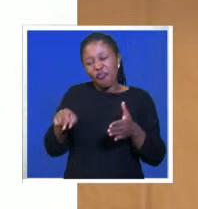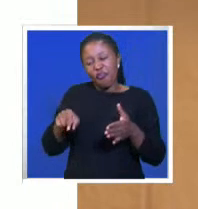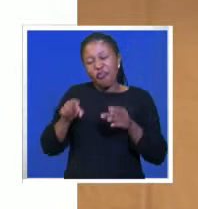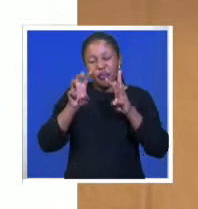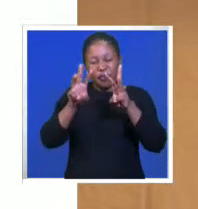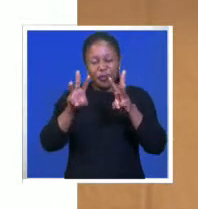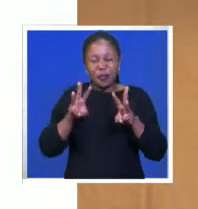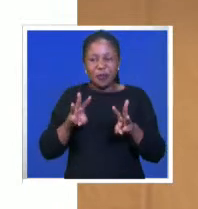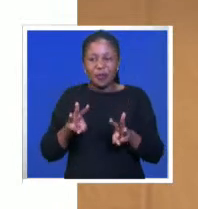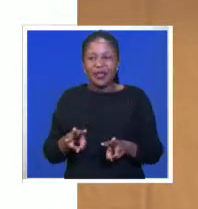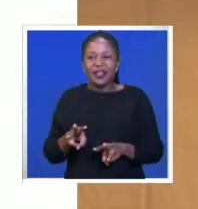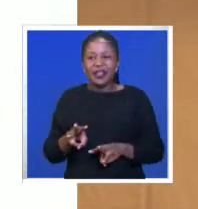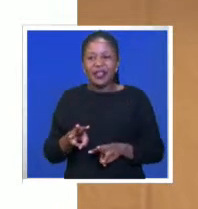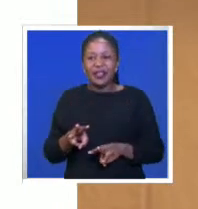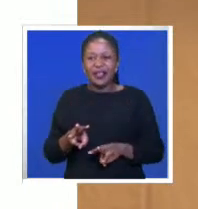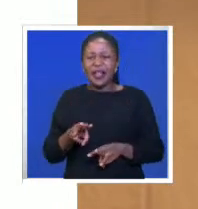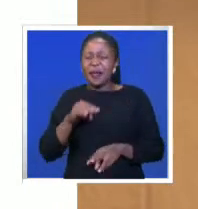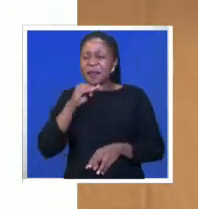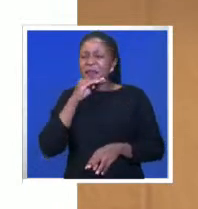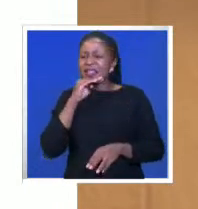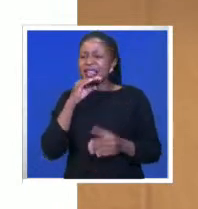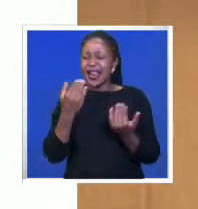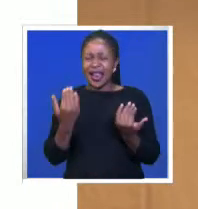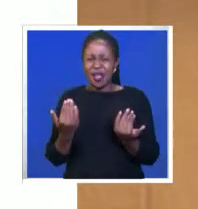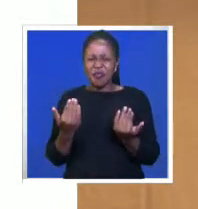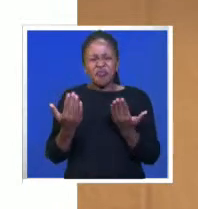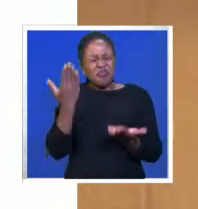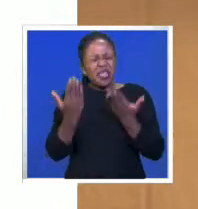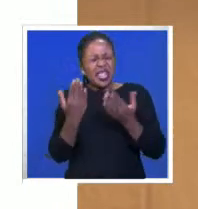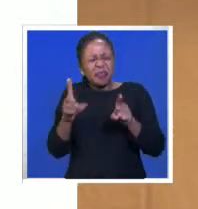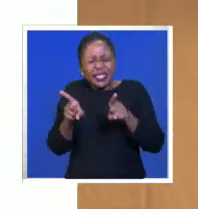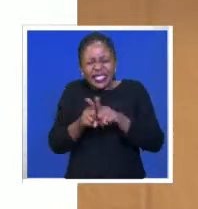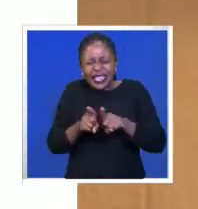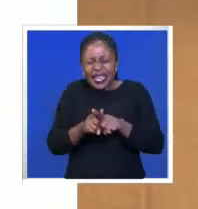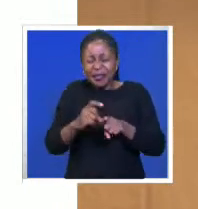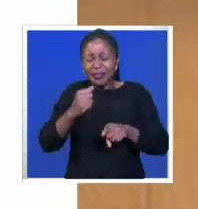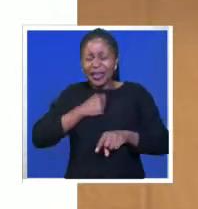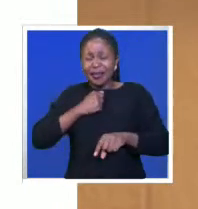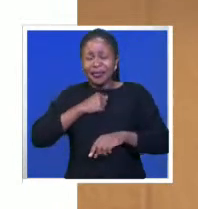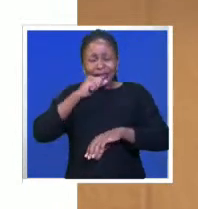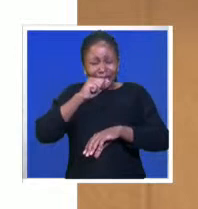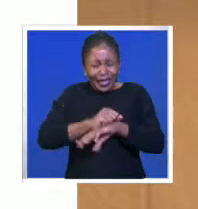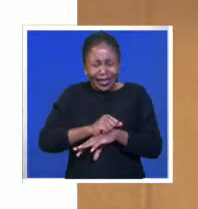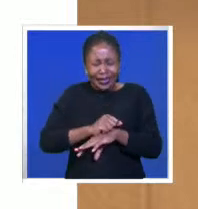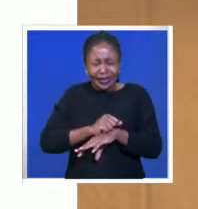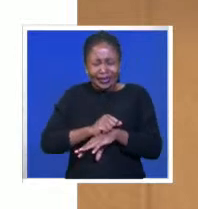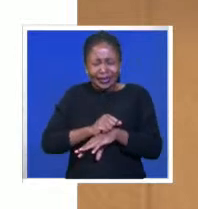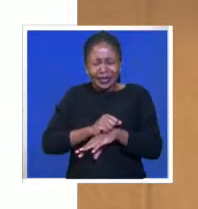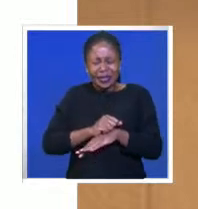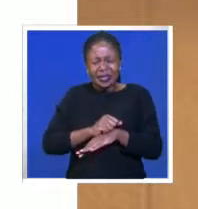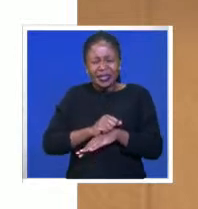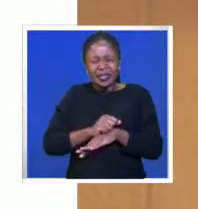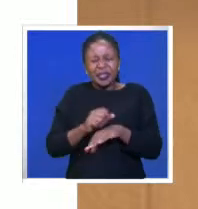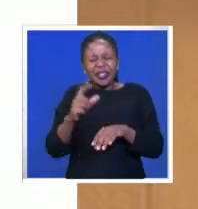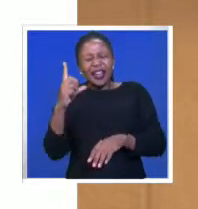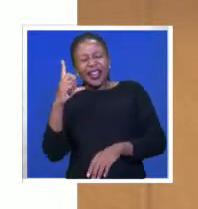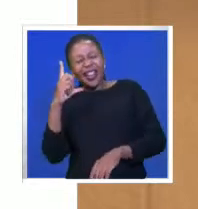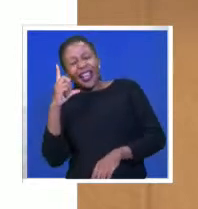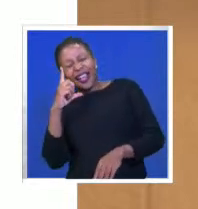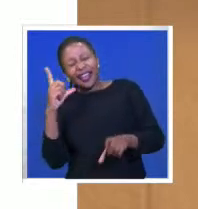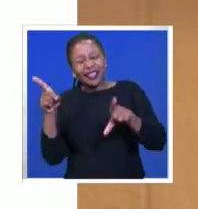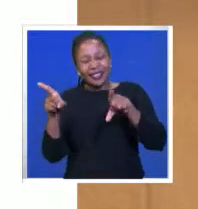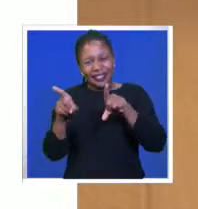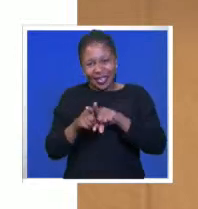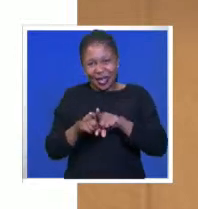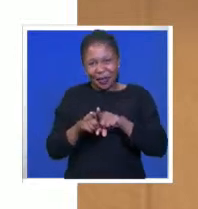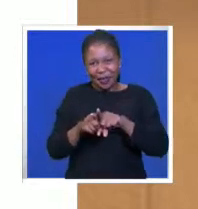an exclamation, my dear Lena. So in this paragraph, this is now, you remember, we say there is a problem which is highlighted.